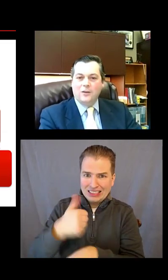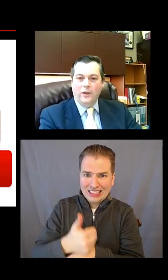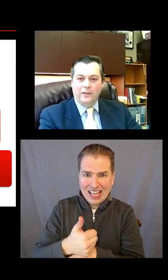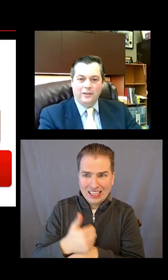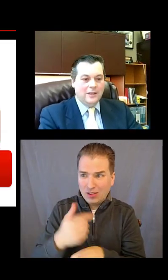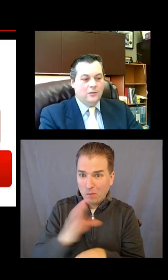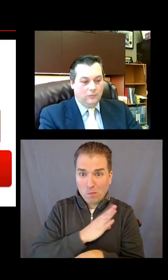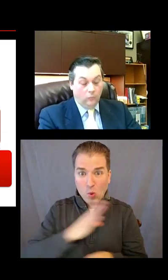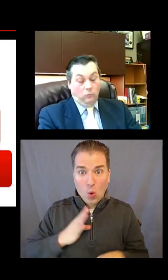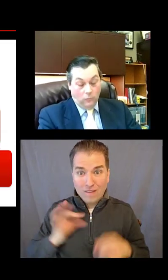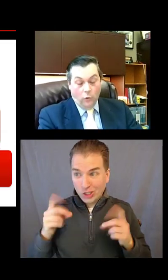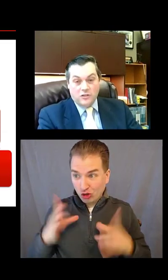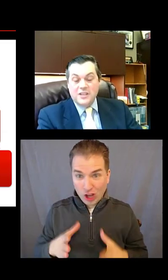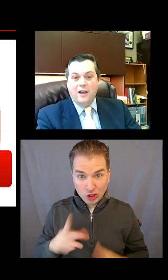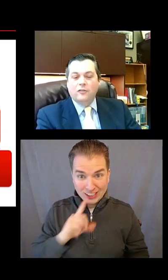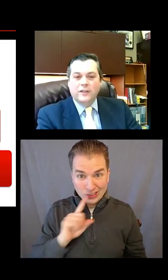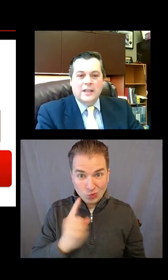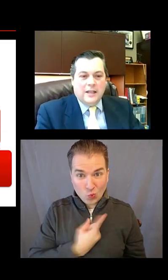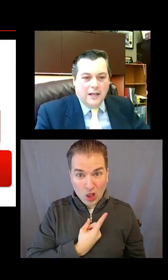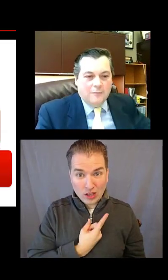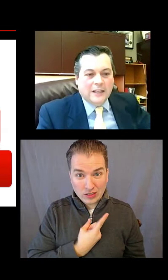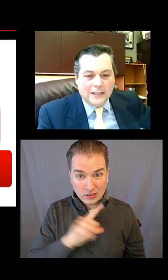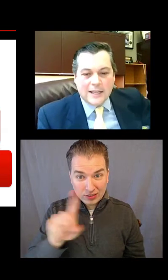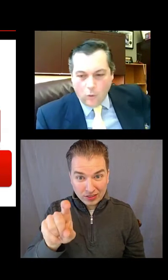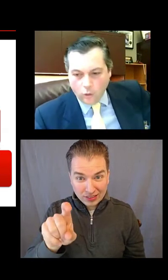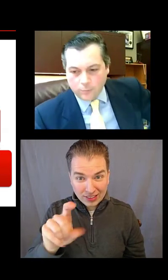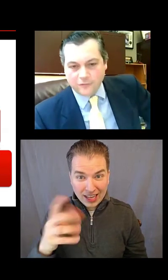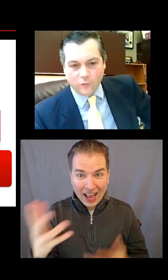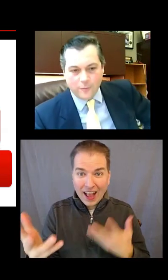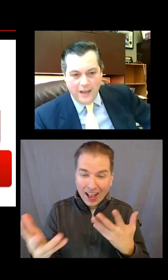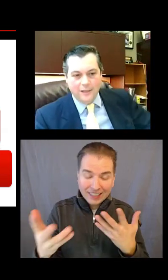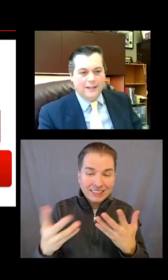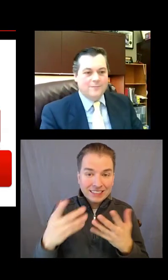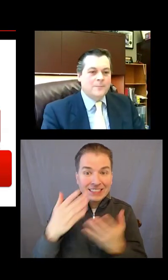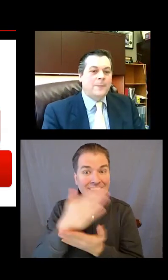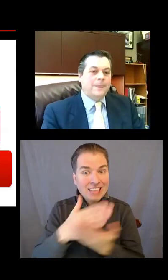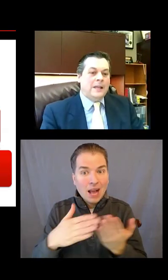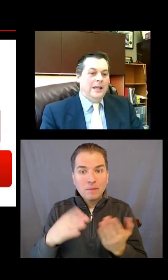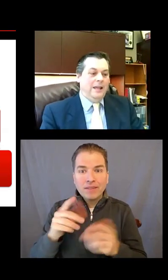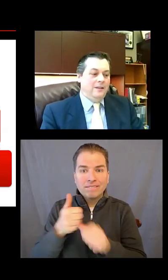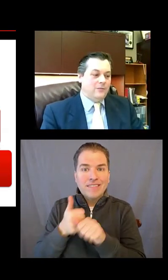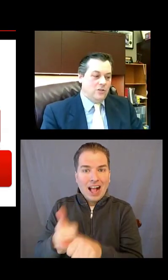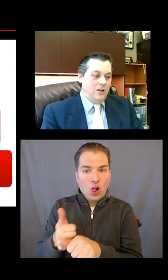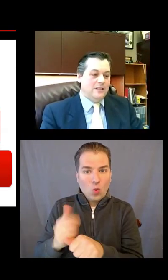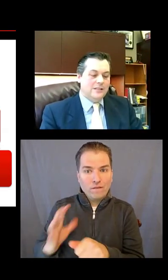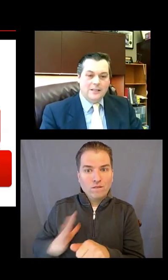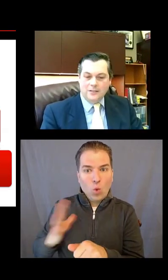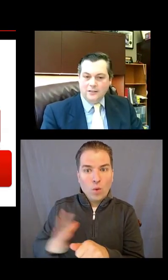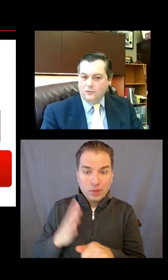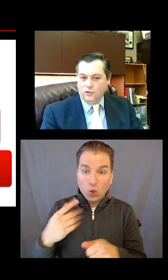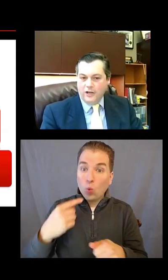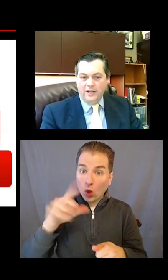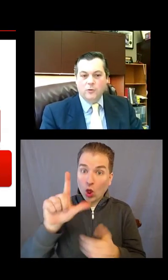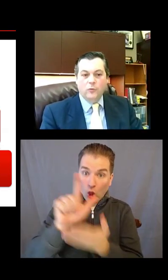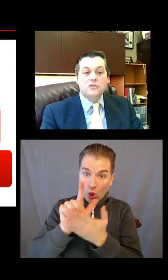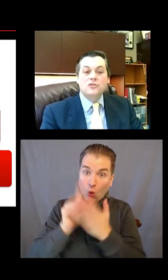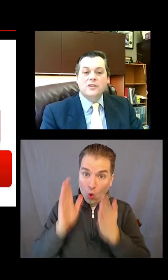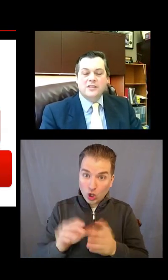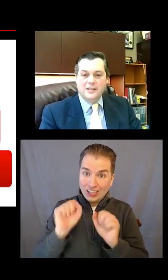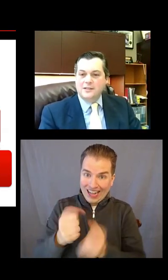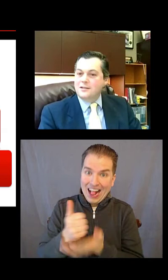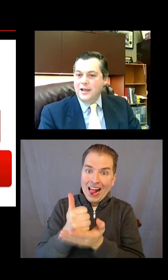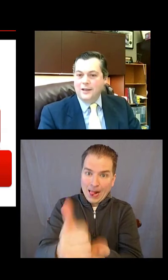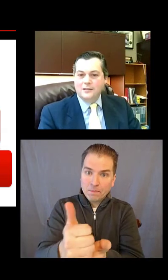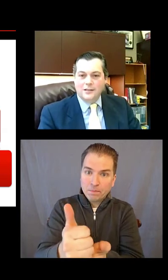a meeting with? Yourself. It is a corporate formality, and for some it seems a little strange, but we